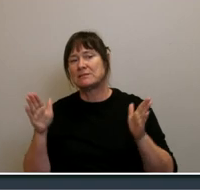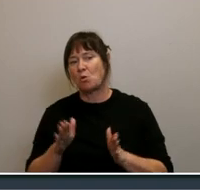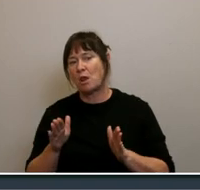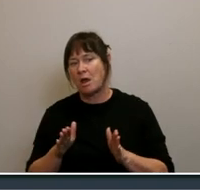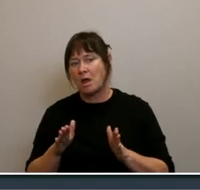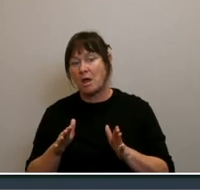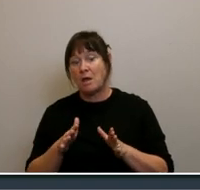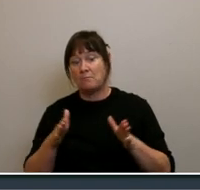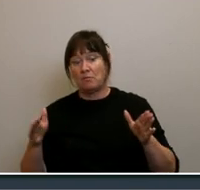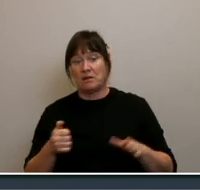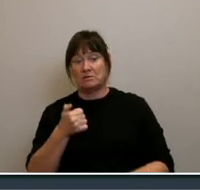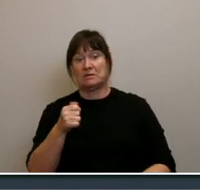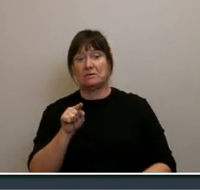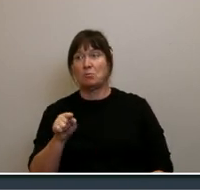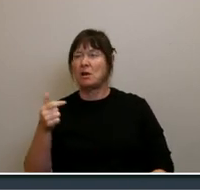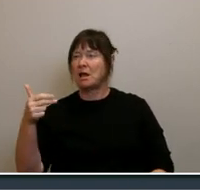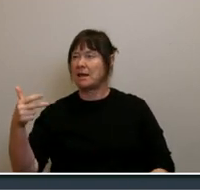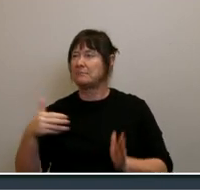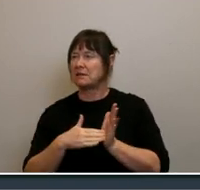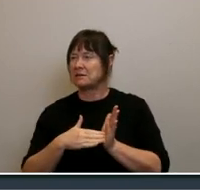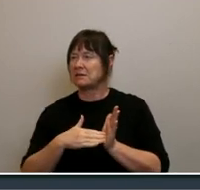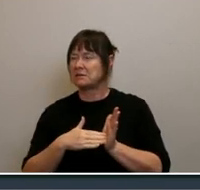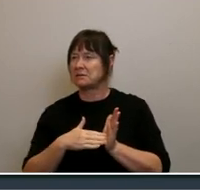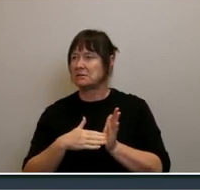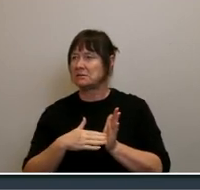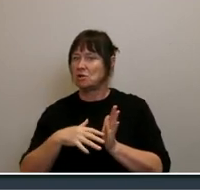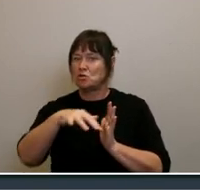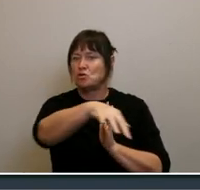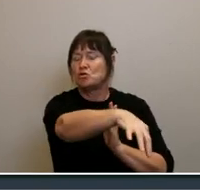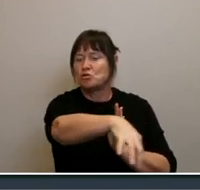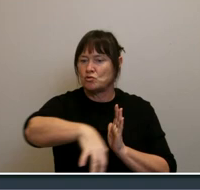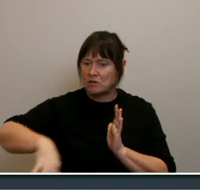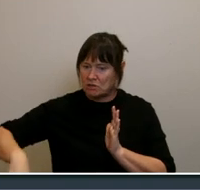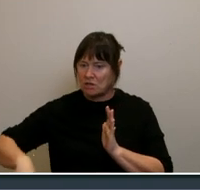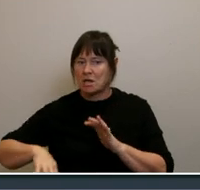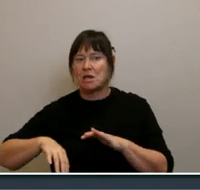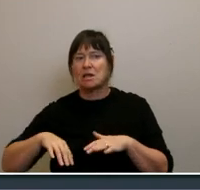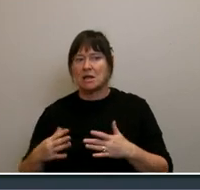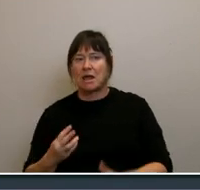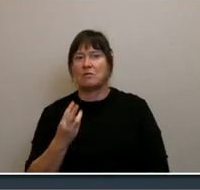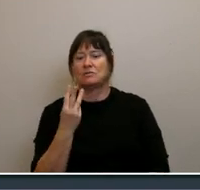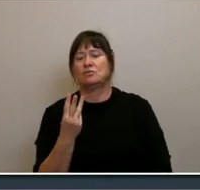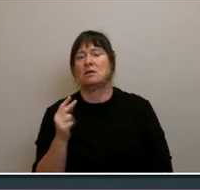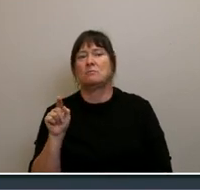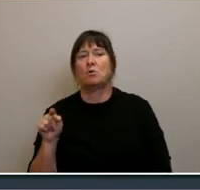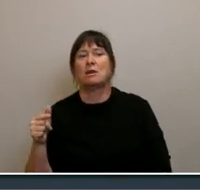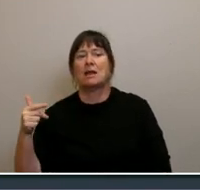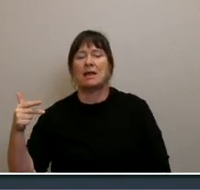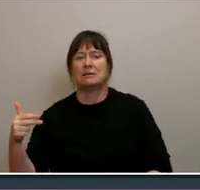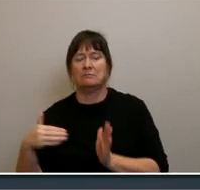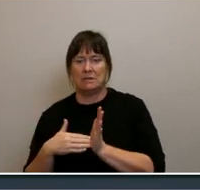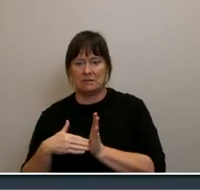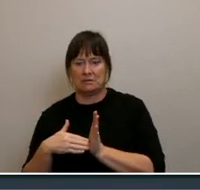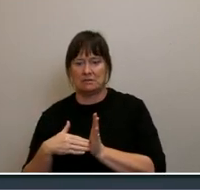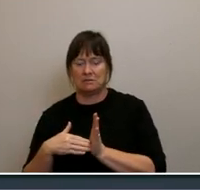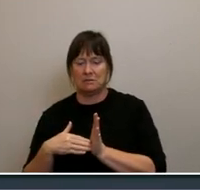loaded was 6.8 metres from memory. The dredges they use now draw 3.8 metres, and